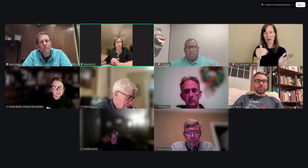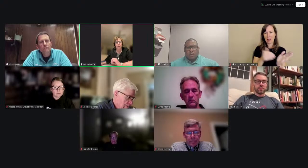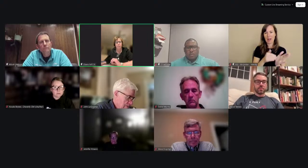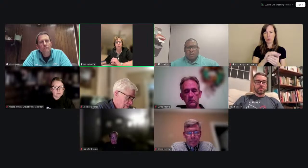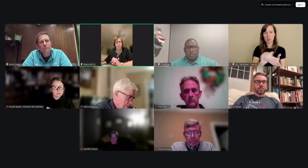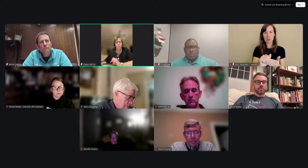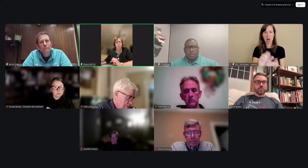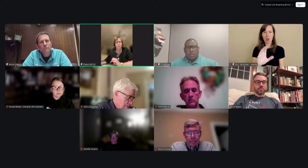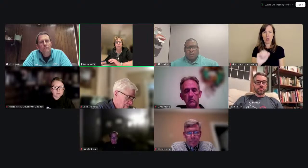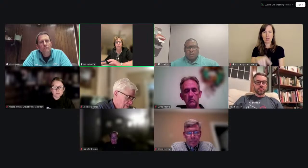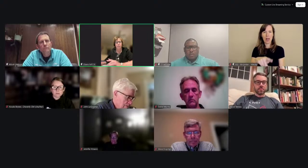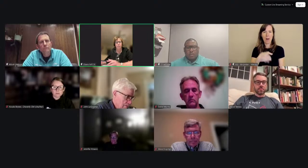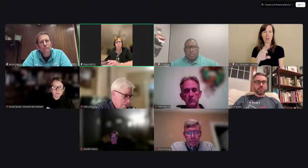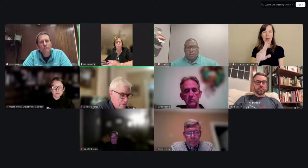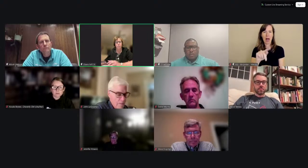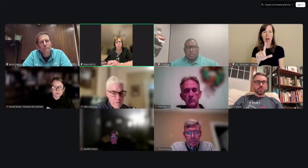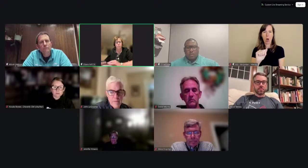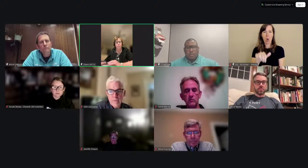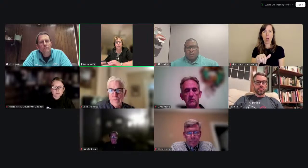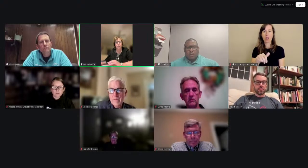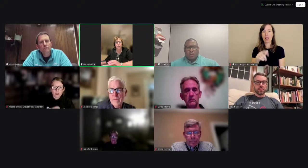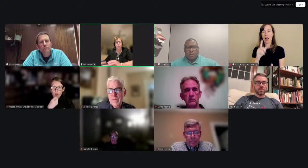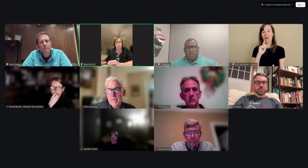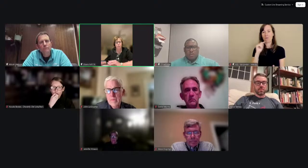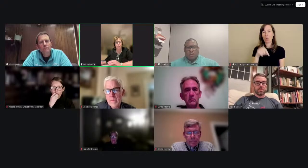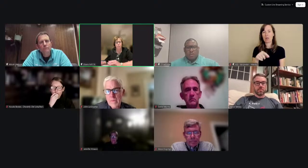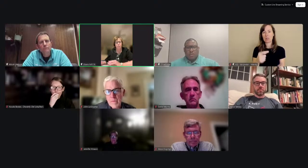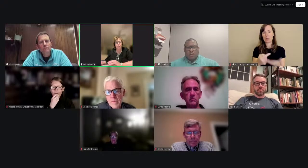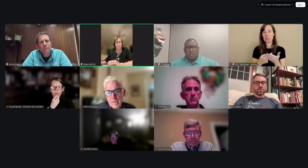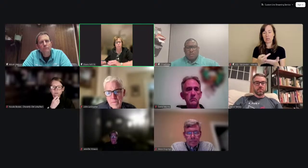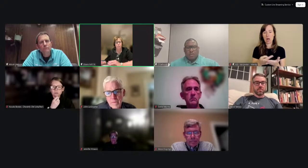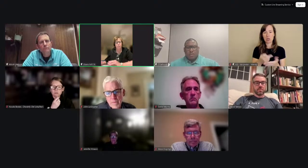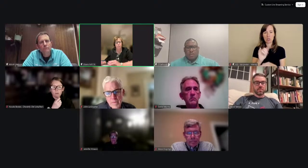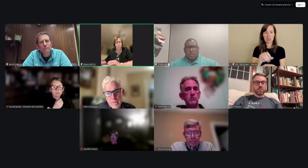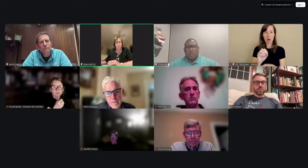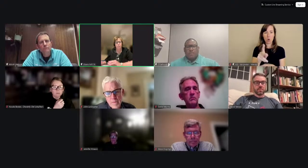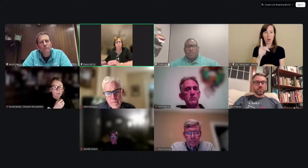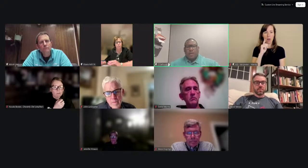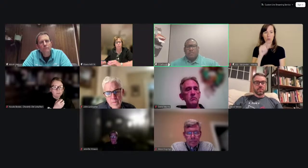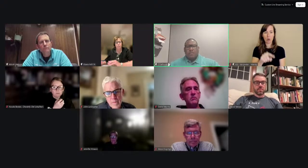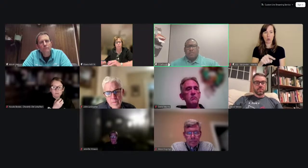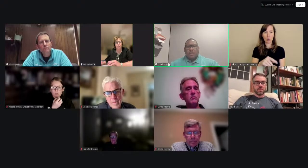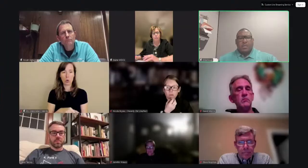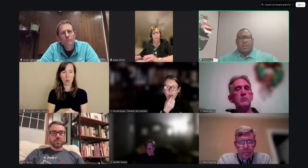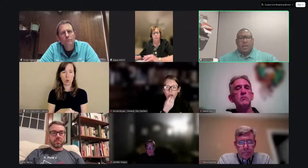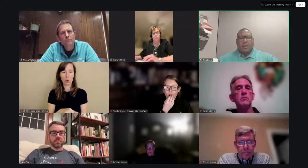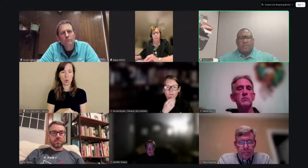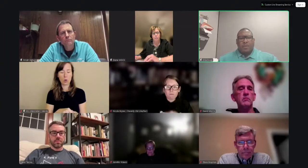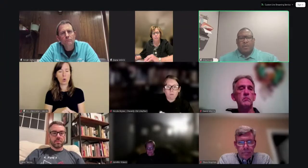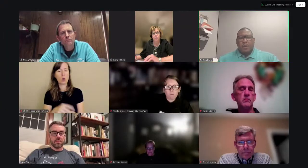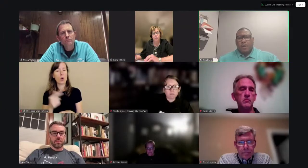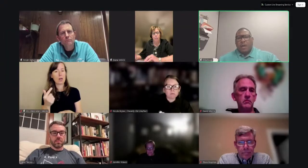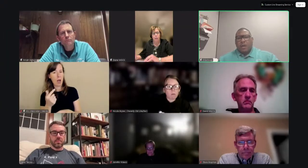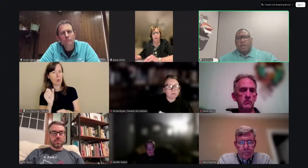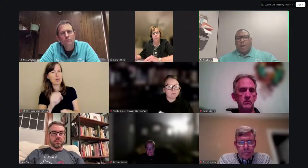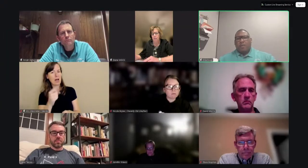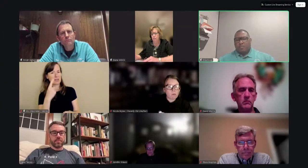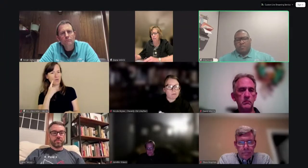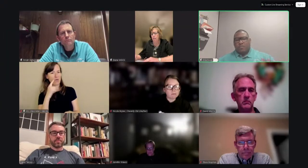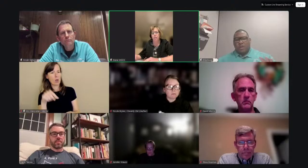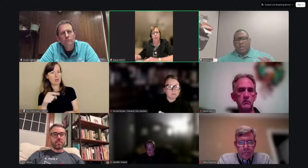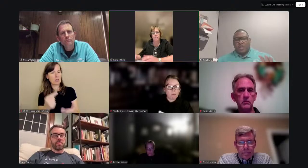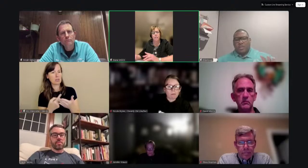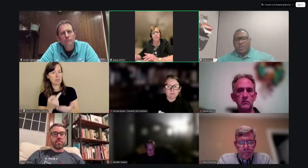capital outlay number for sake of discussion. Is that okay for you? For sake of discussion, yeah, if you can, yeah, I